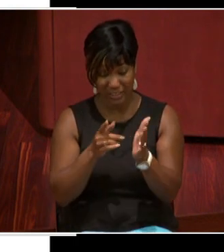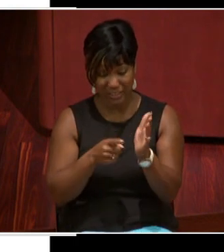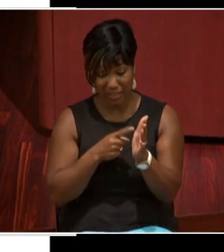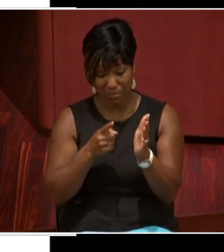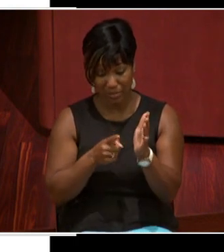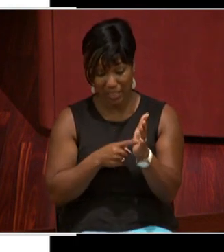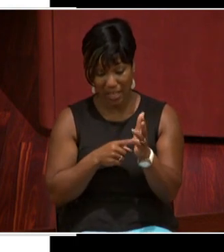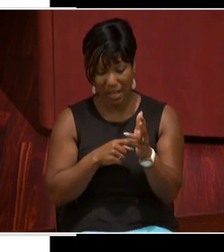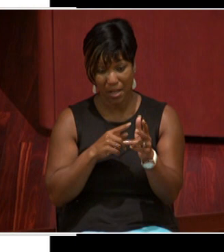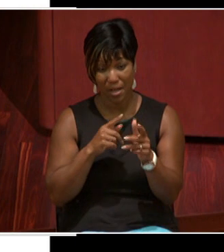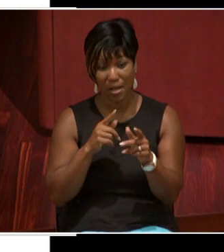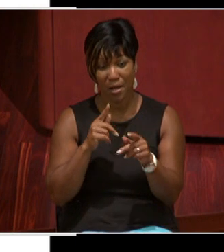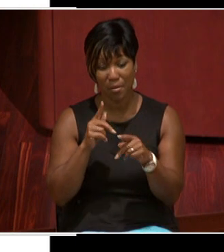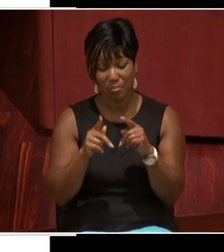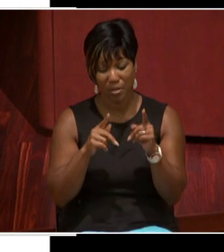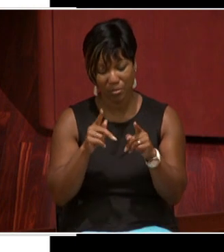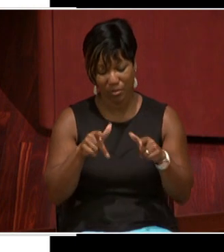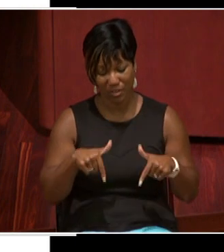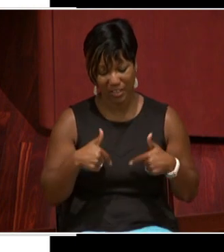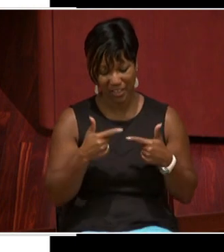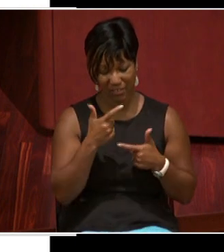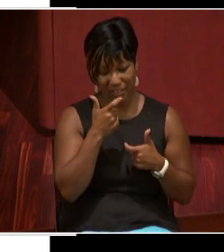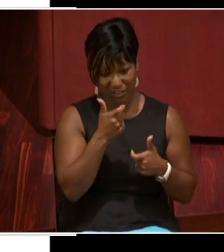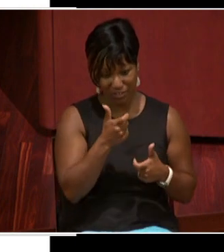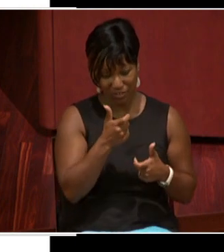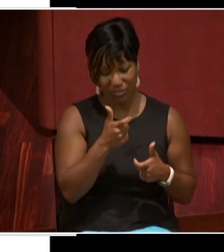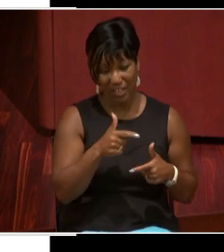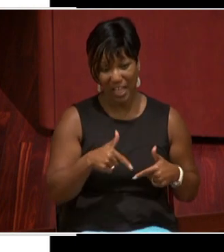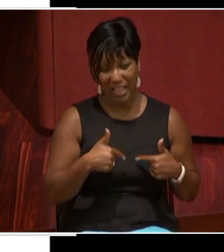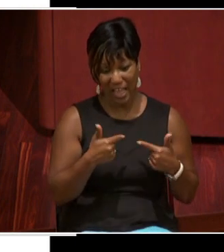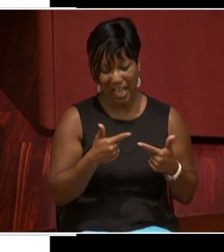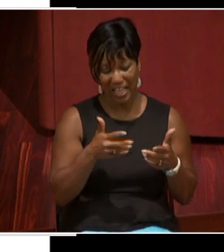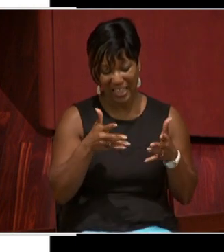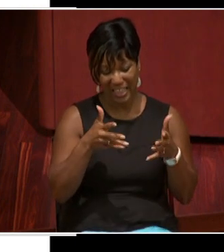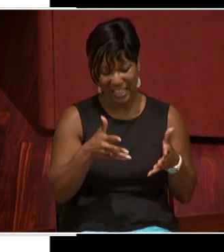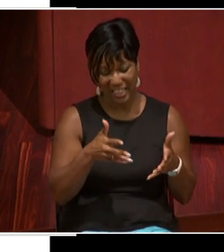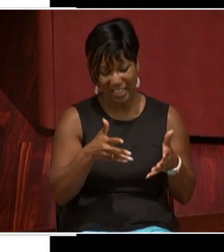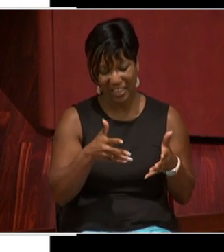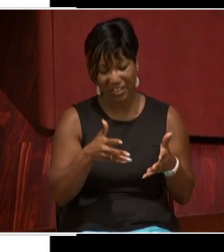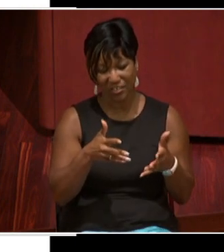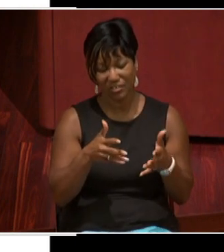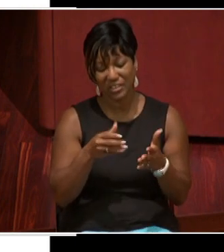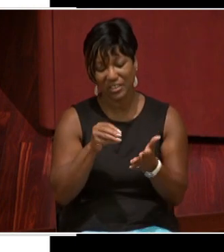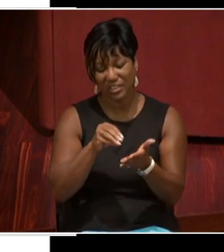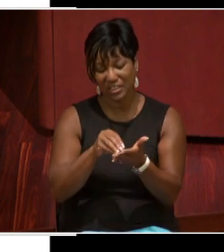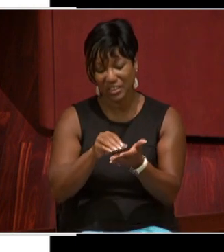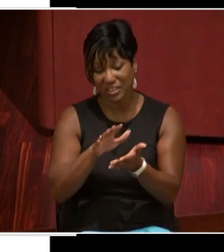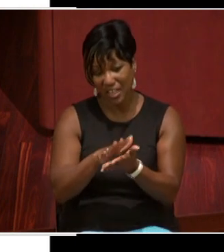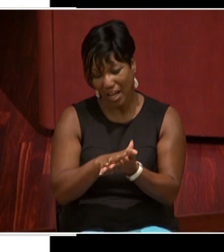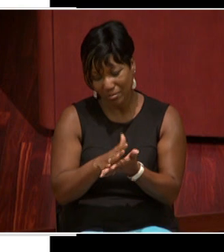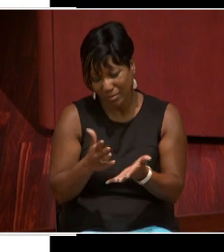Sometimes people that lived interesting lives leave behind more documents.